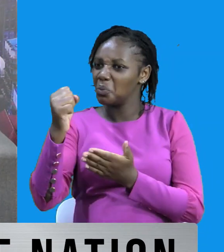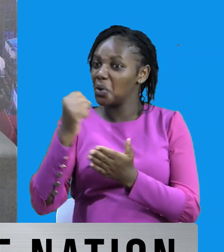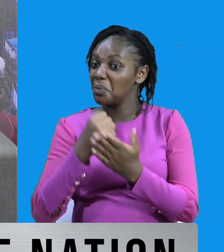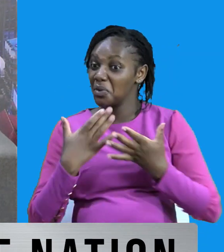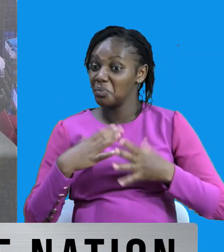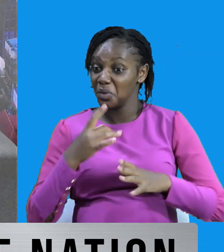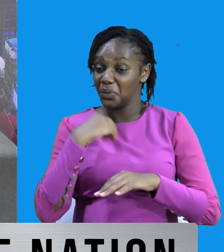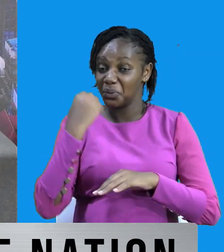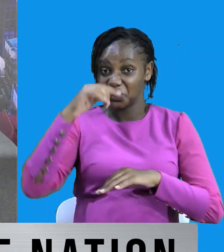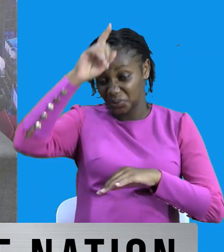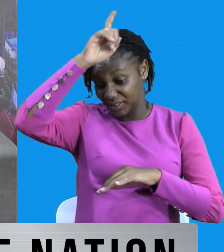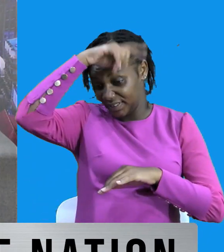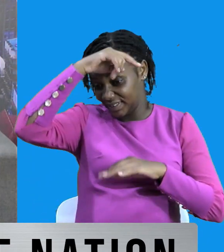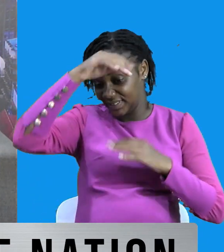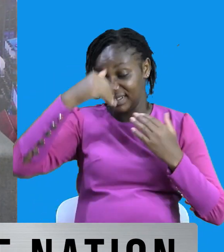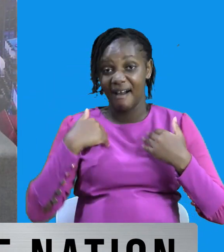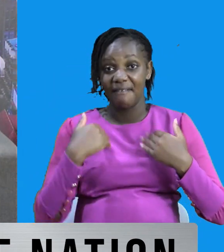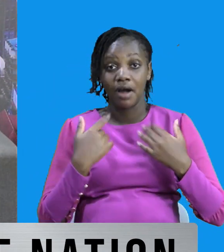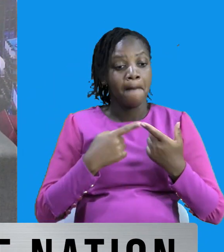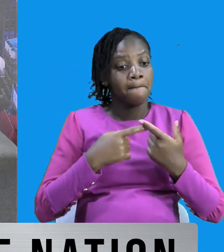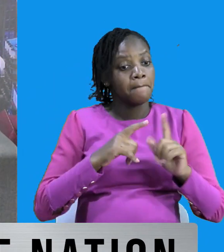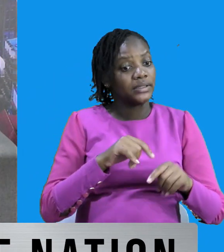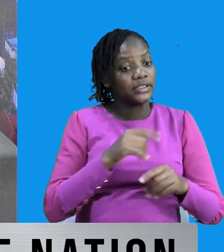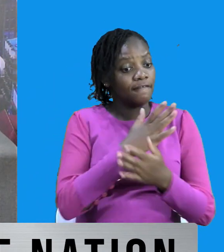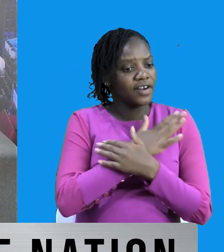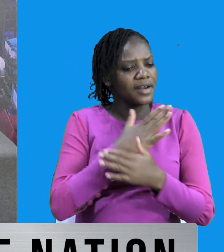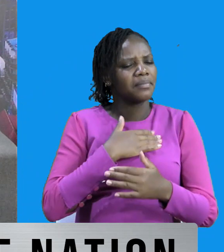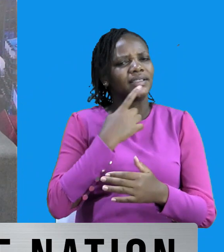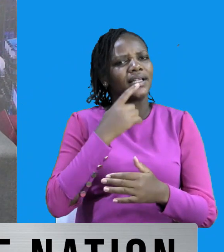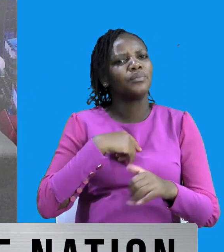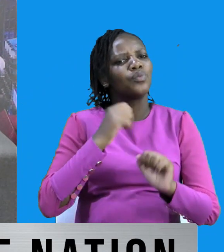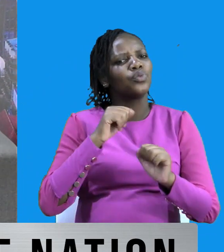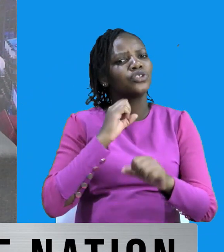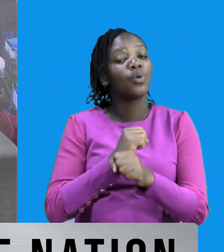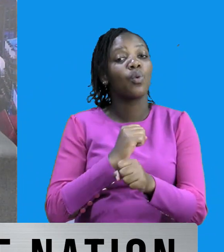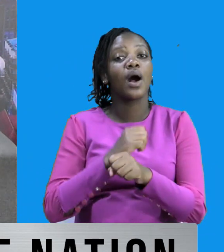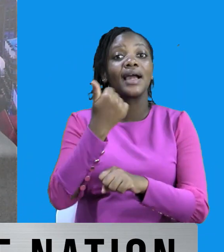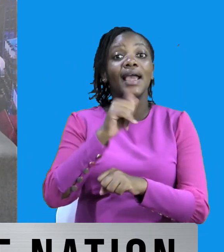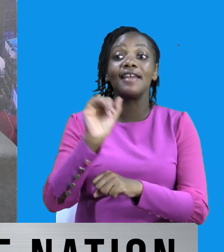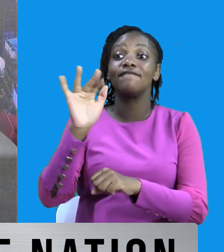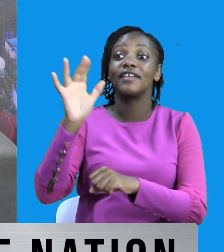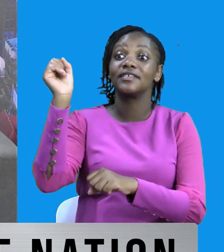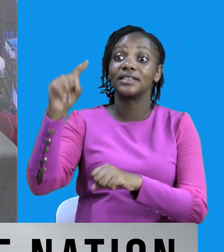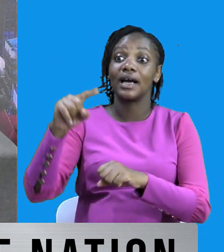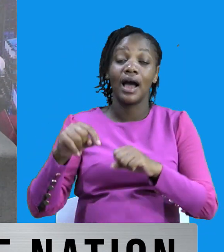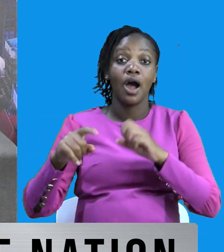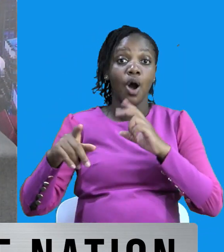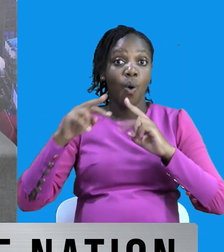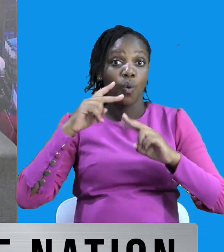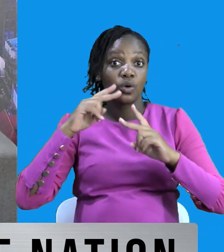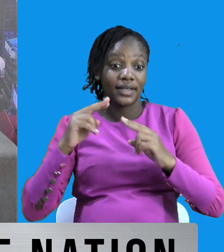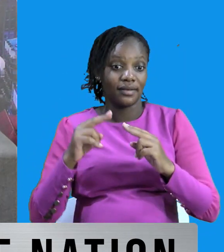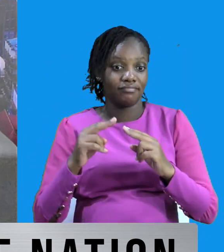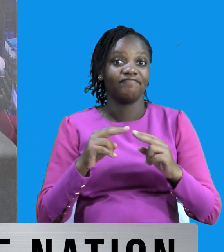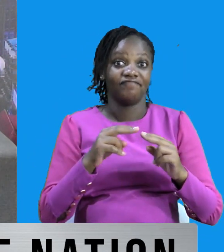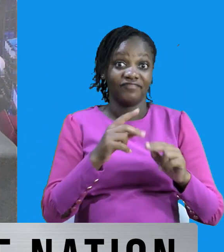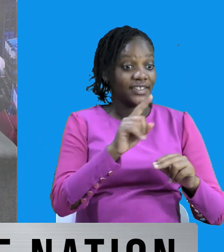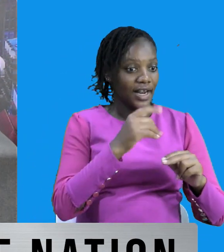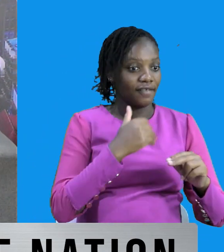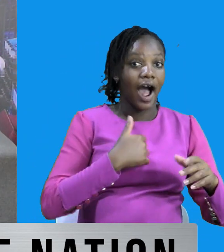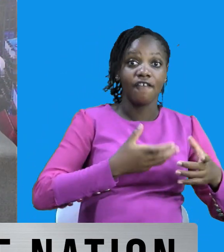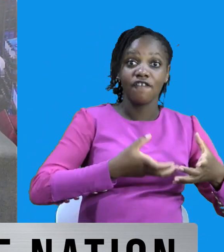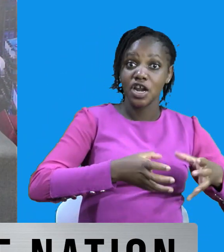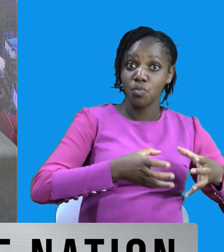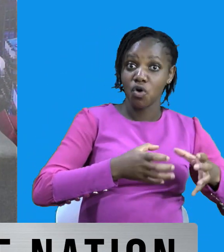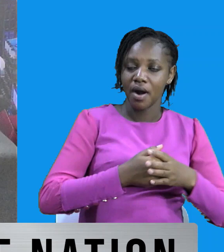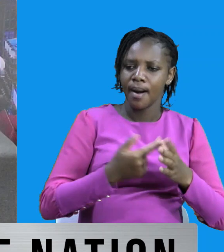can work in any 5-star hotel in this country, being diploma, I think from some of these